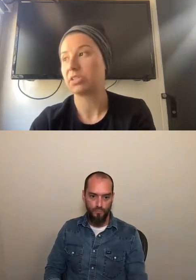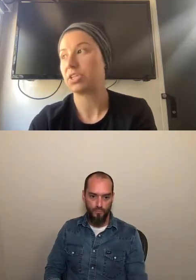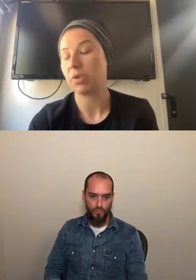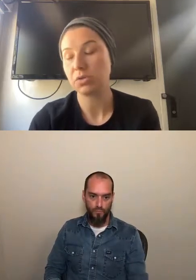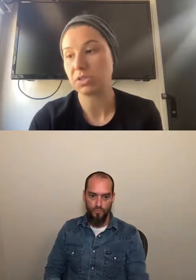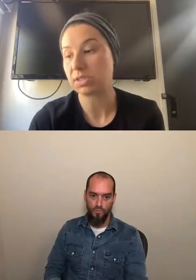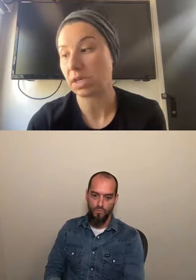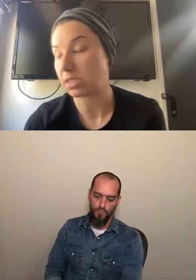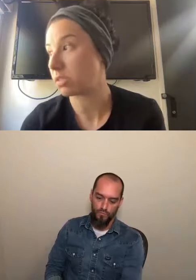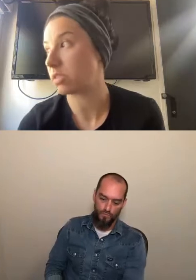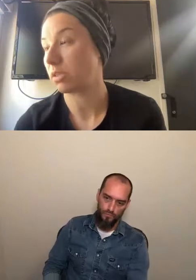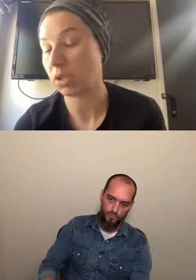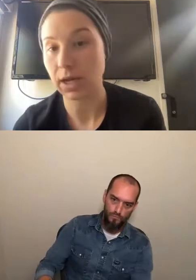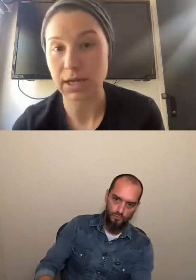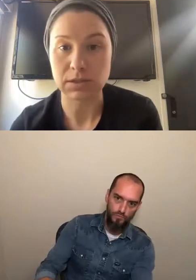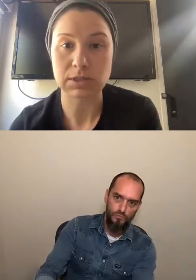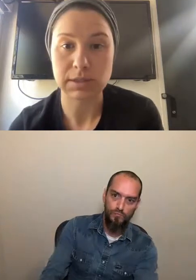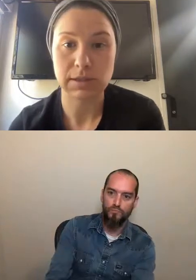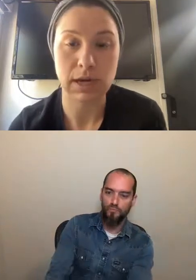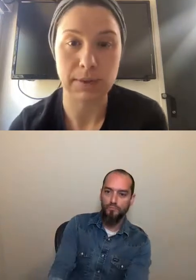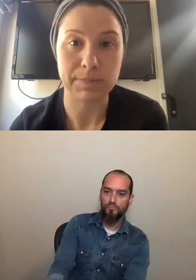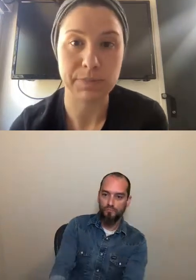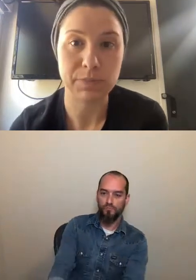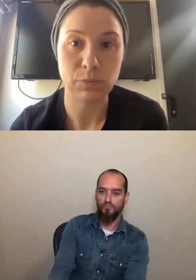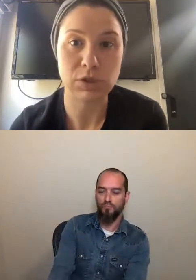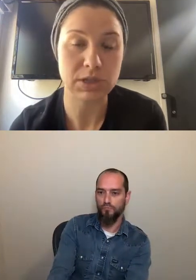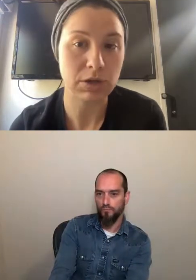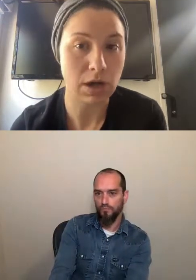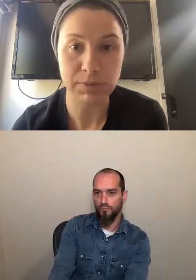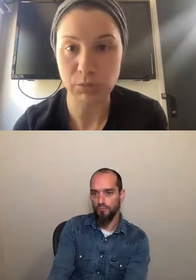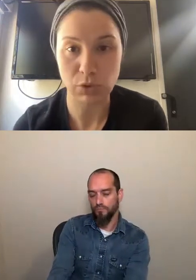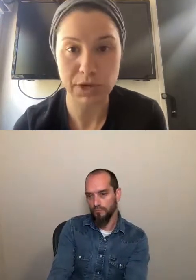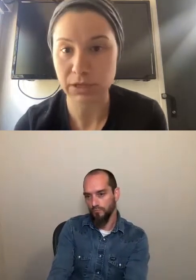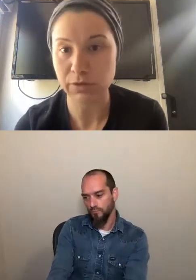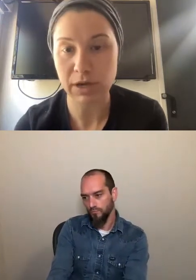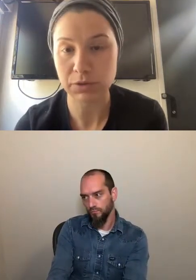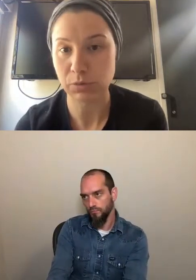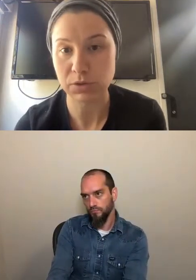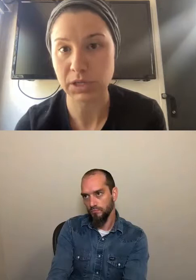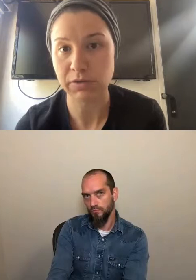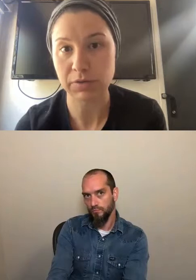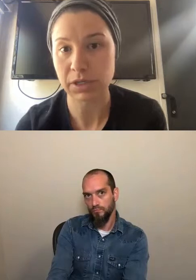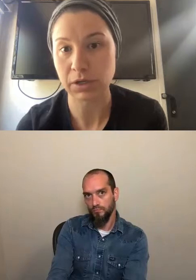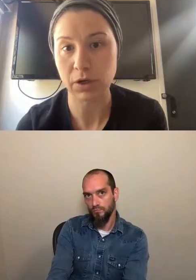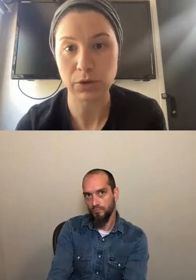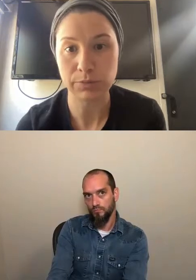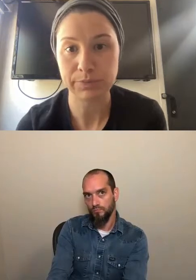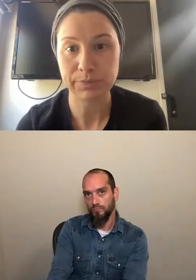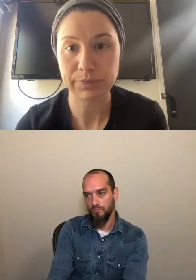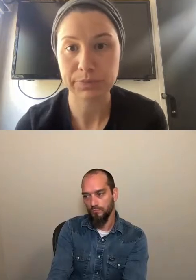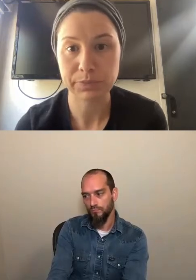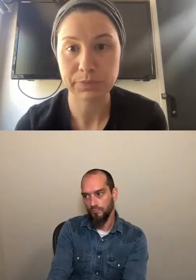Looking back to your most sickest clients, was there a common mold that you found or molds that you found in their